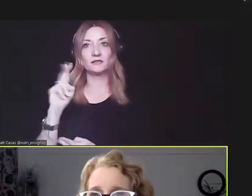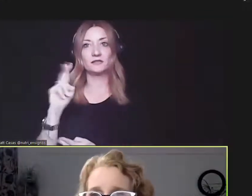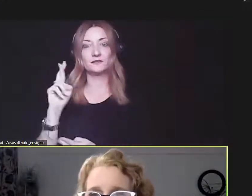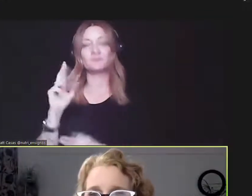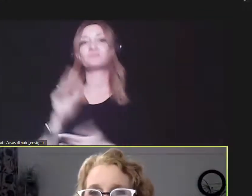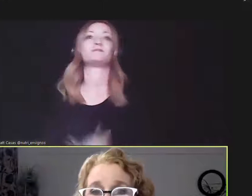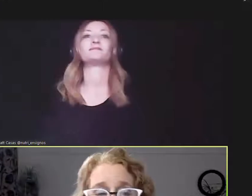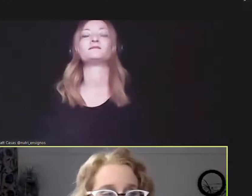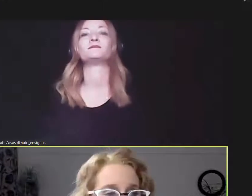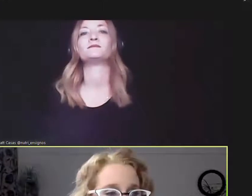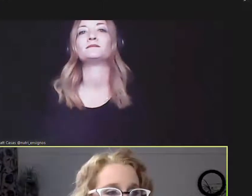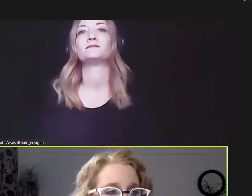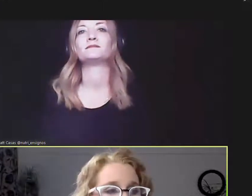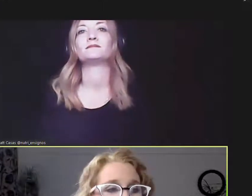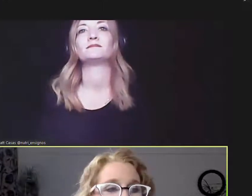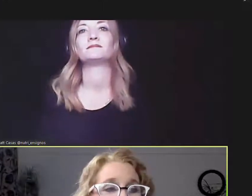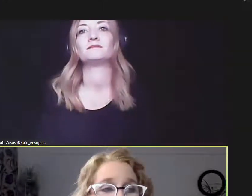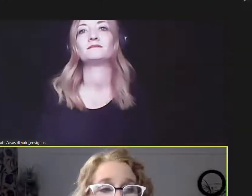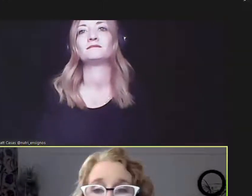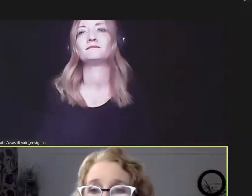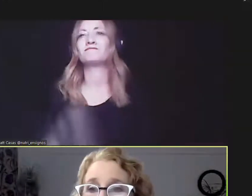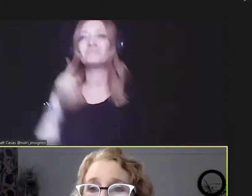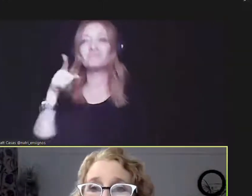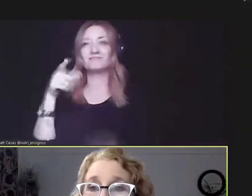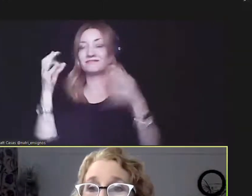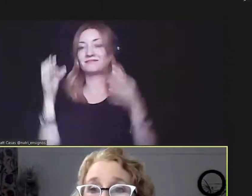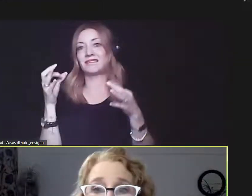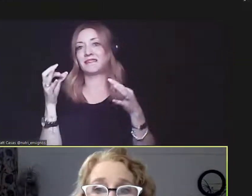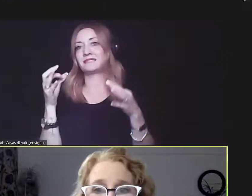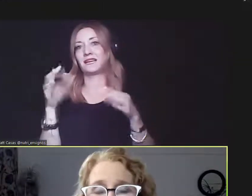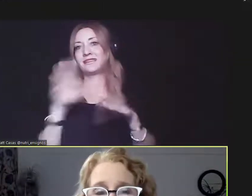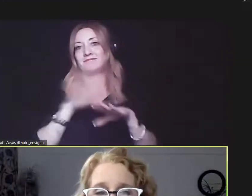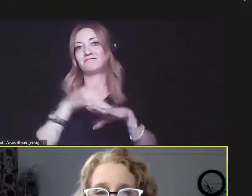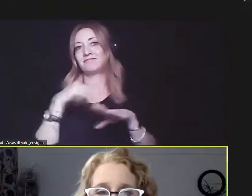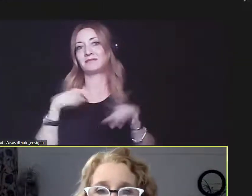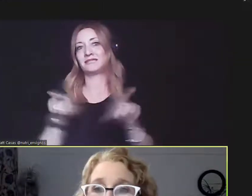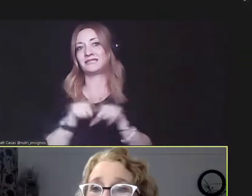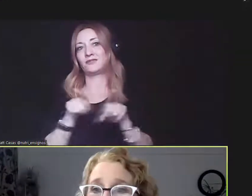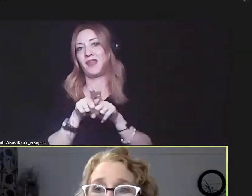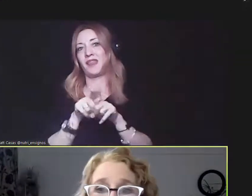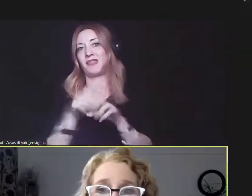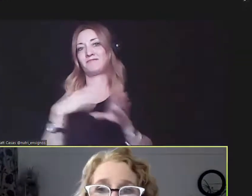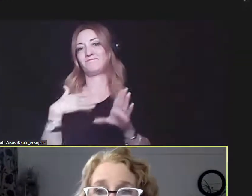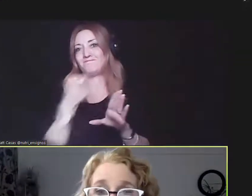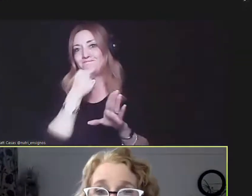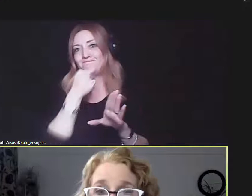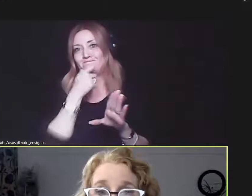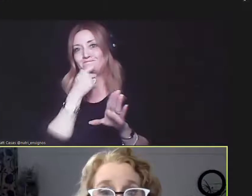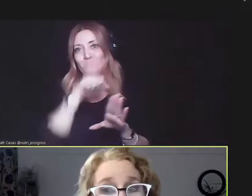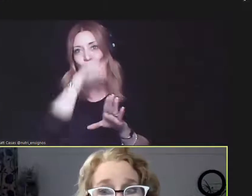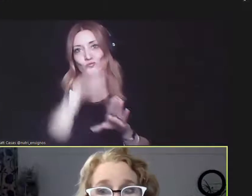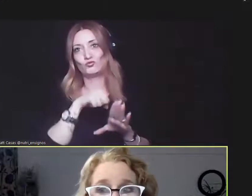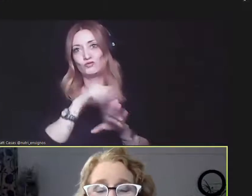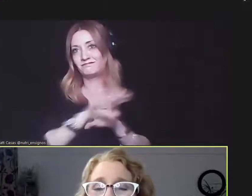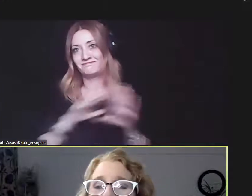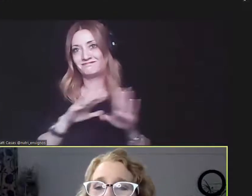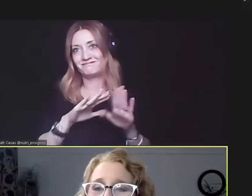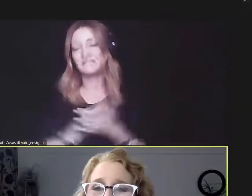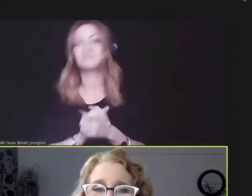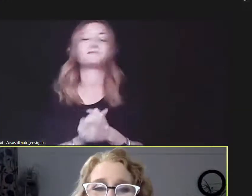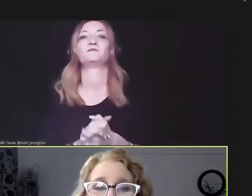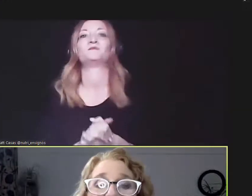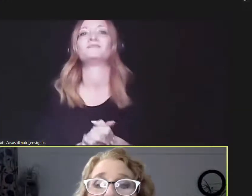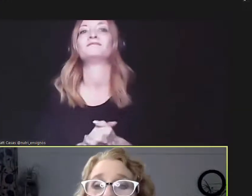my favorite products. It also might not be available in your country yet,